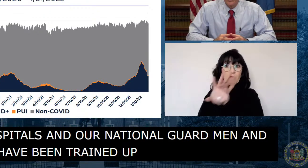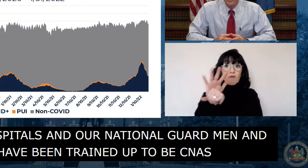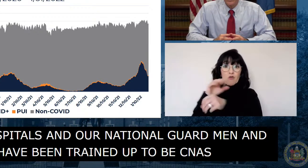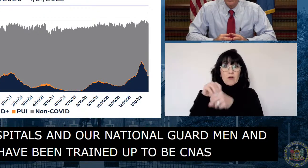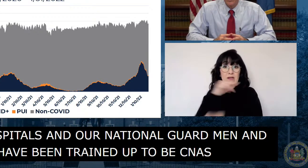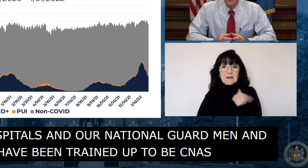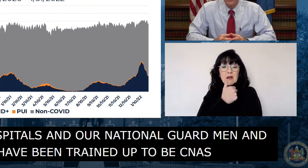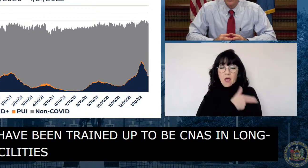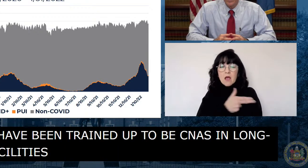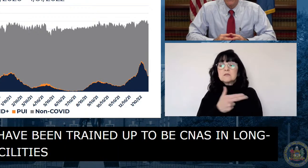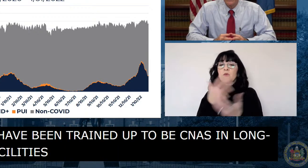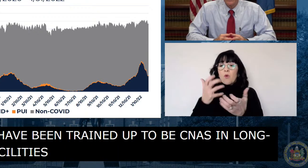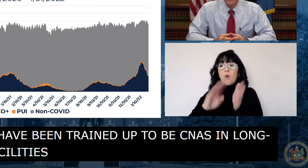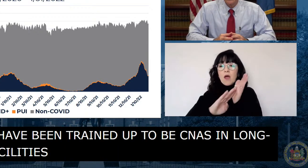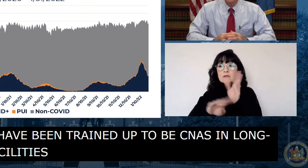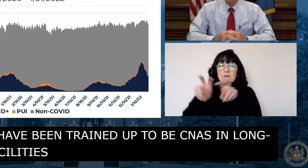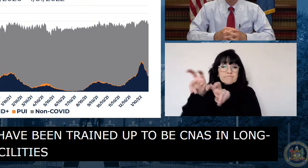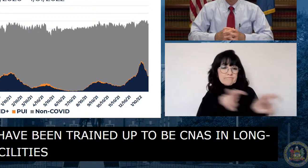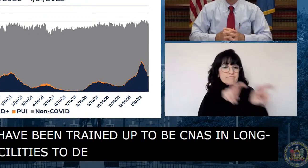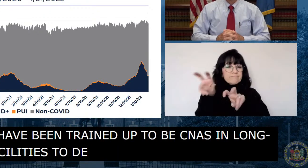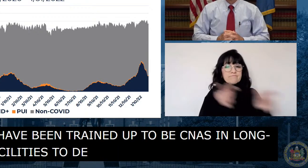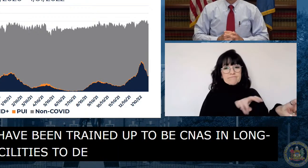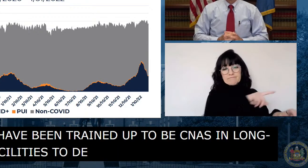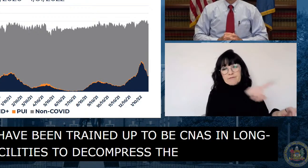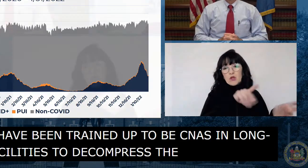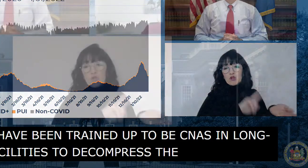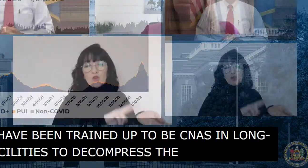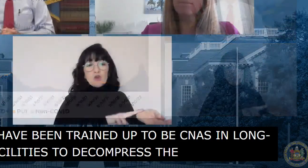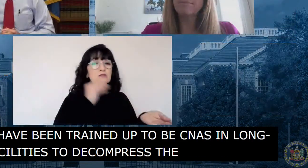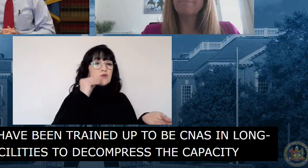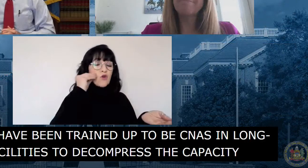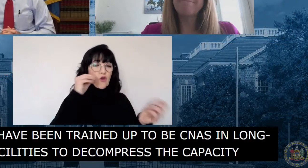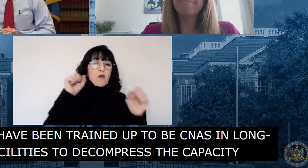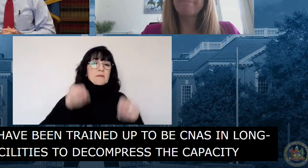be discharged to the long-term care facilities.